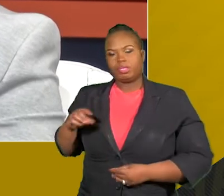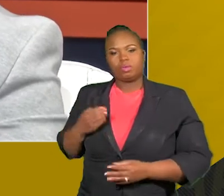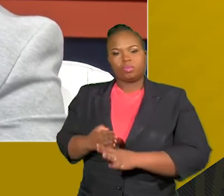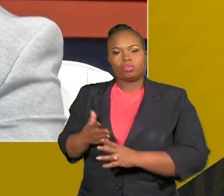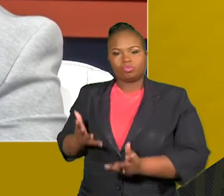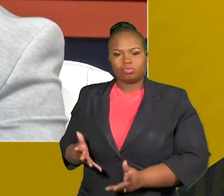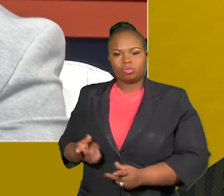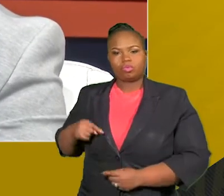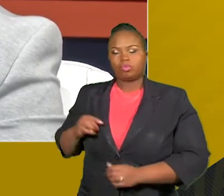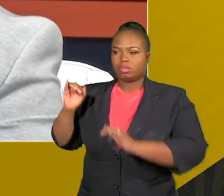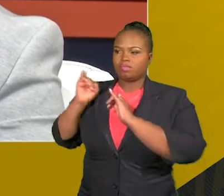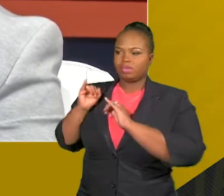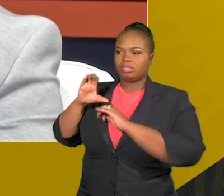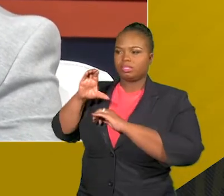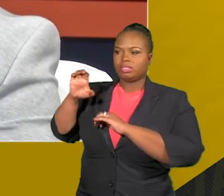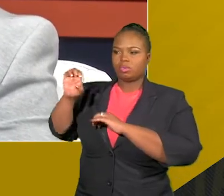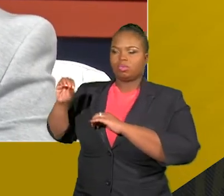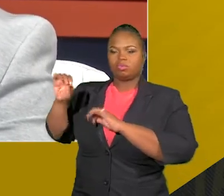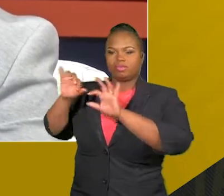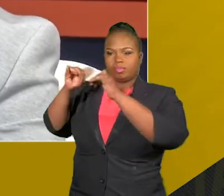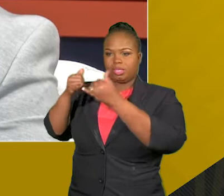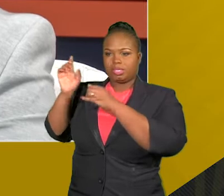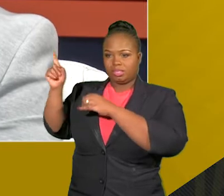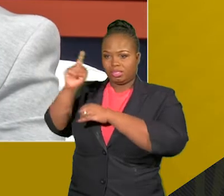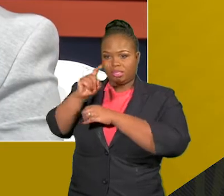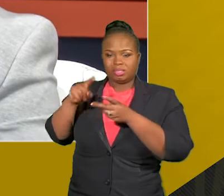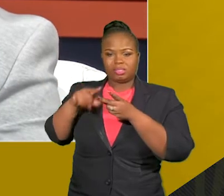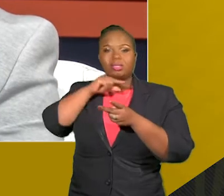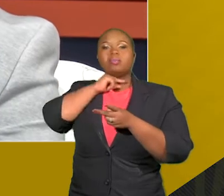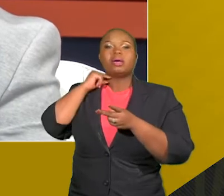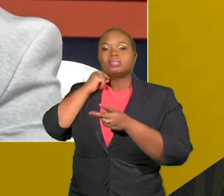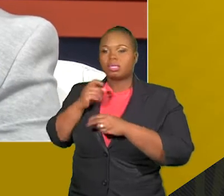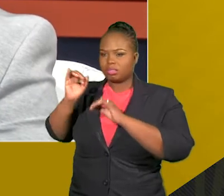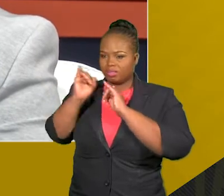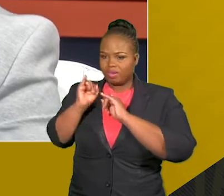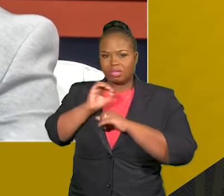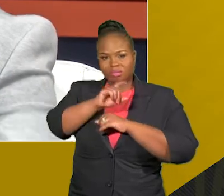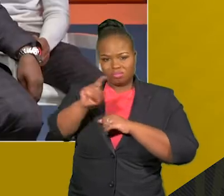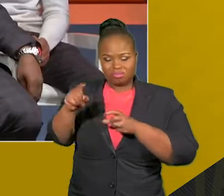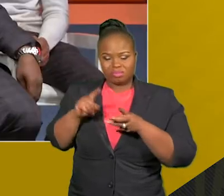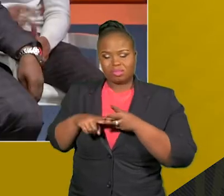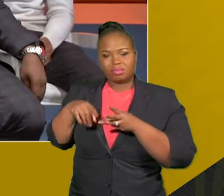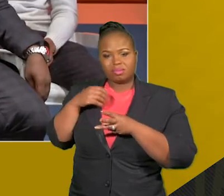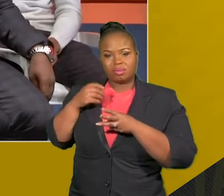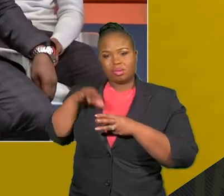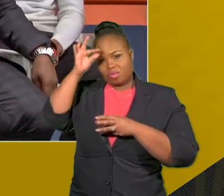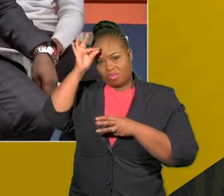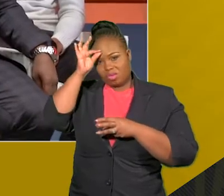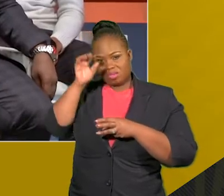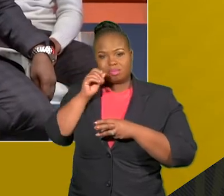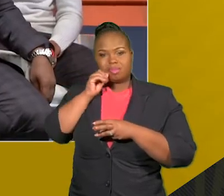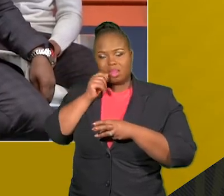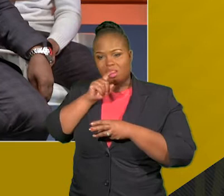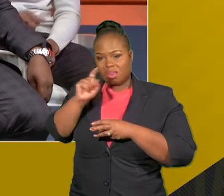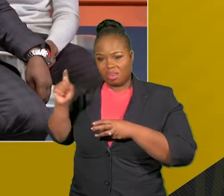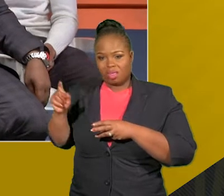Mm. We want to invite CEOs of companies, we want to invite reverends, we want to invite police people, even those people